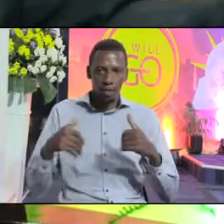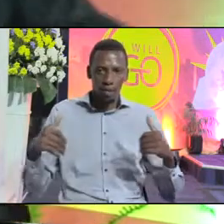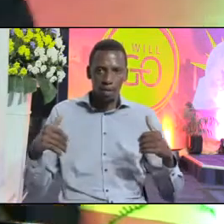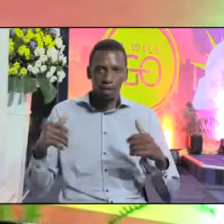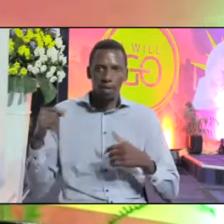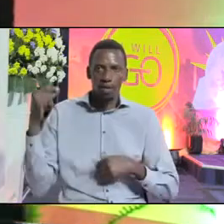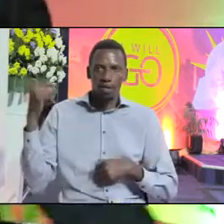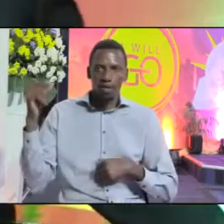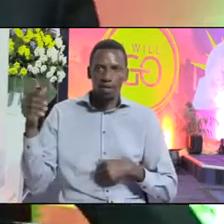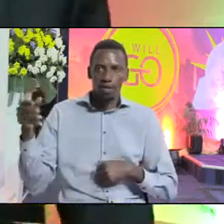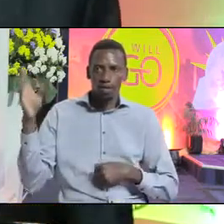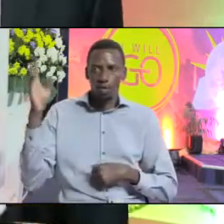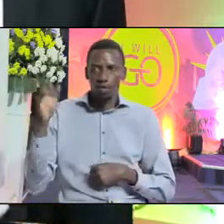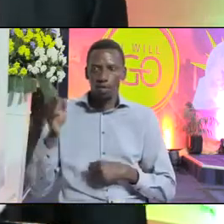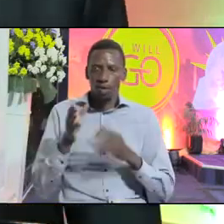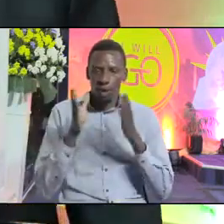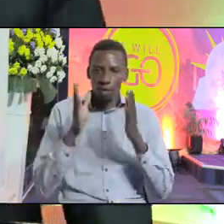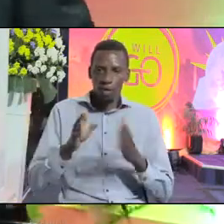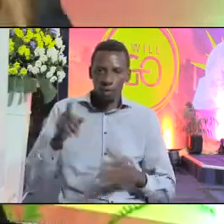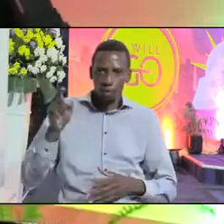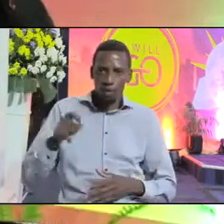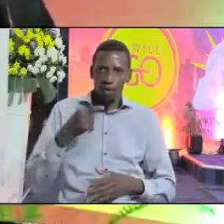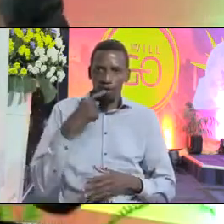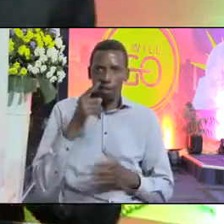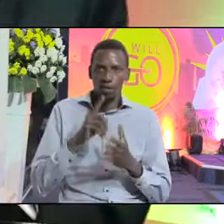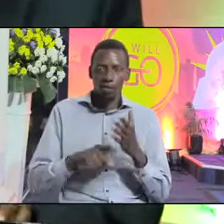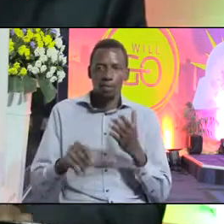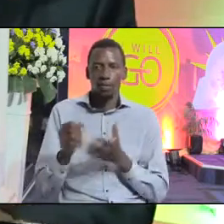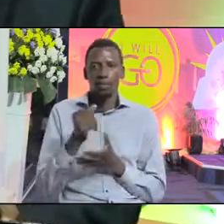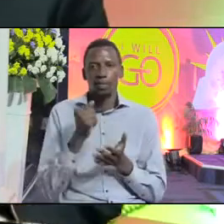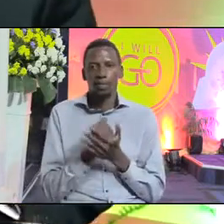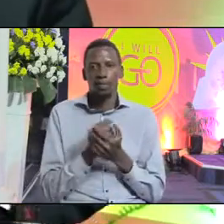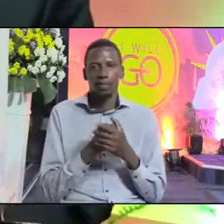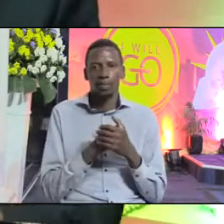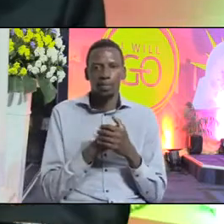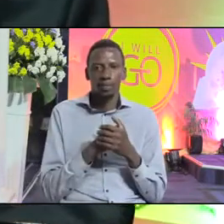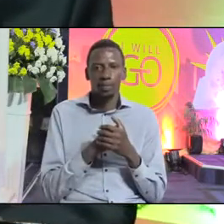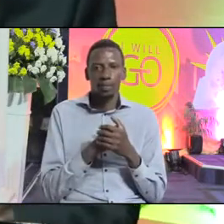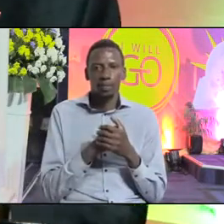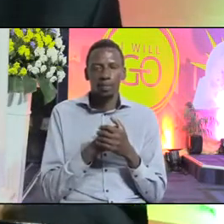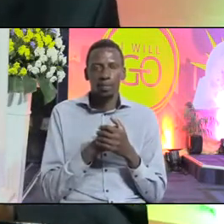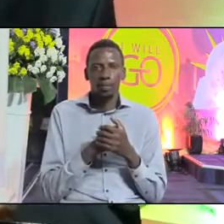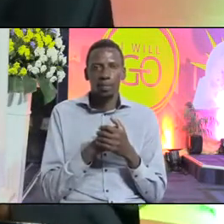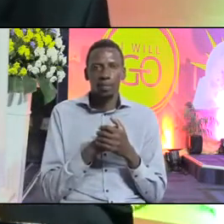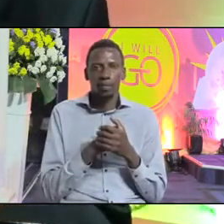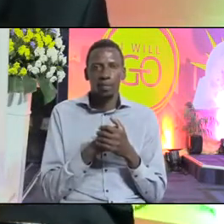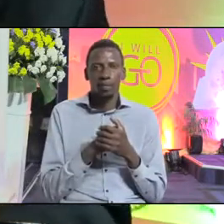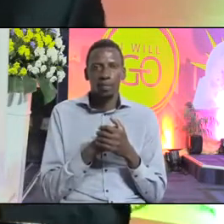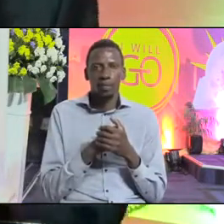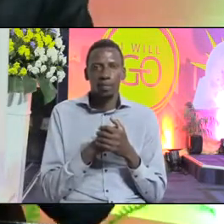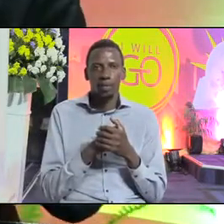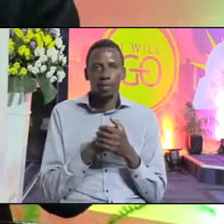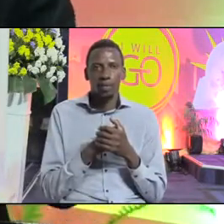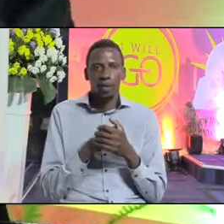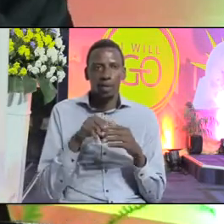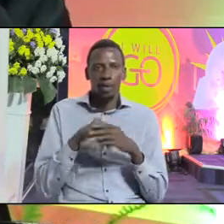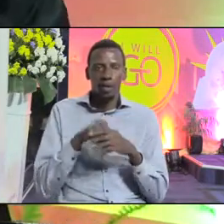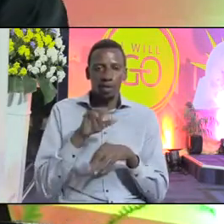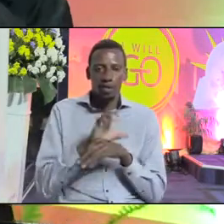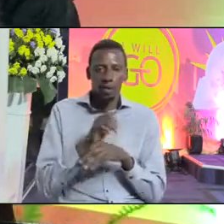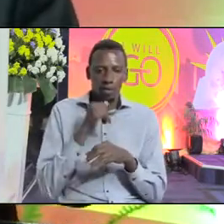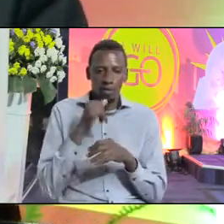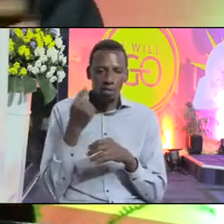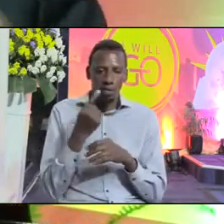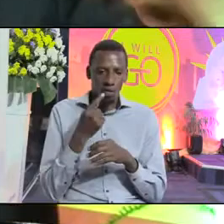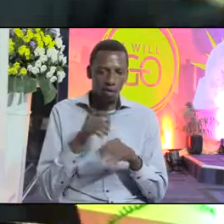of God. Somebody need to say amen. Paul takes the moment, church, not only to define who he is,